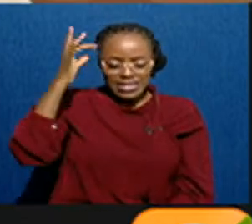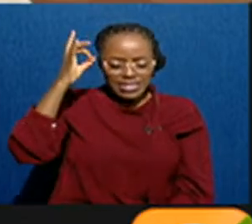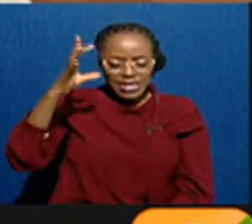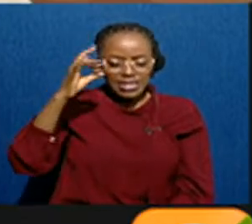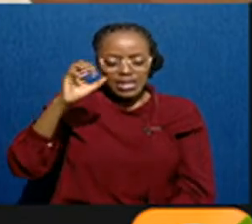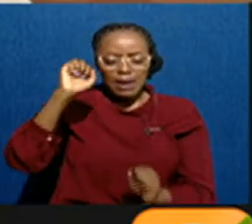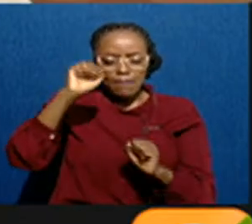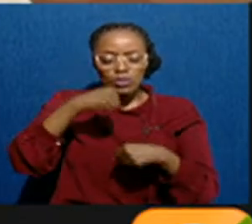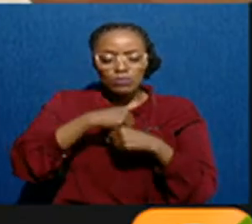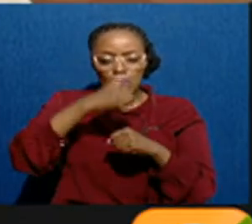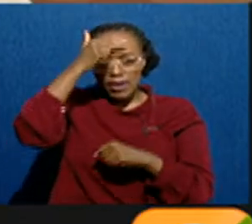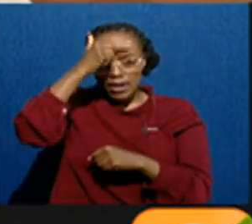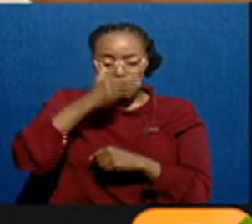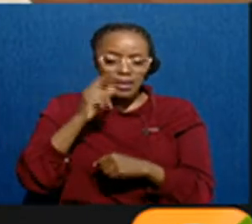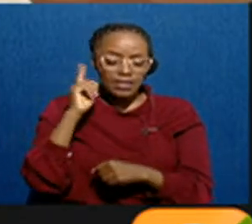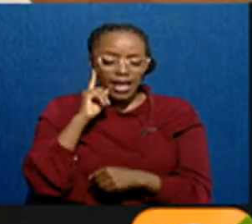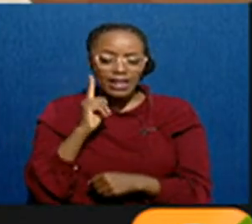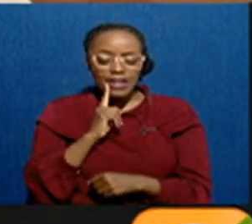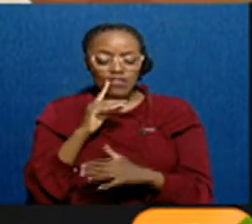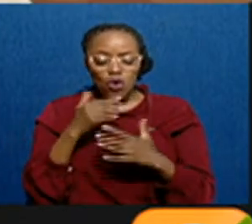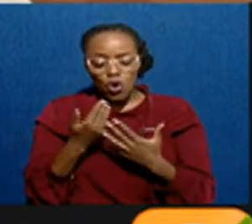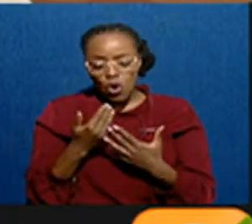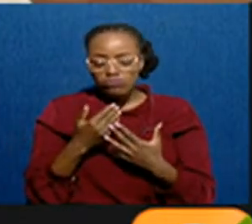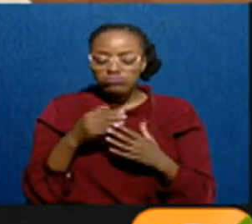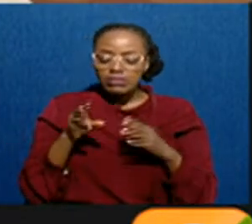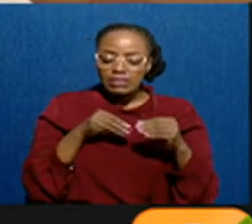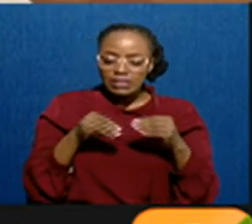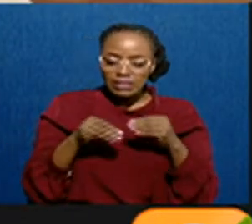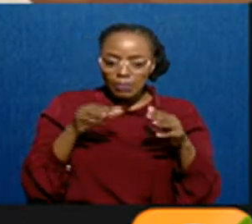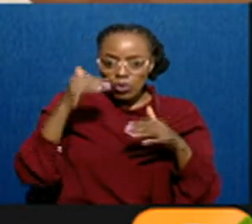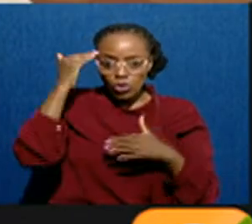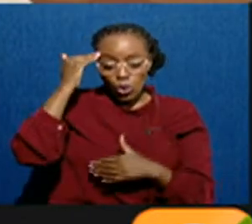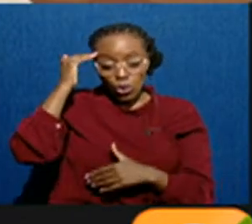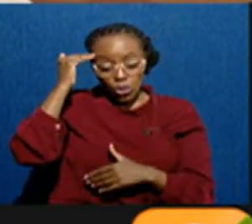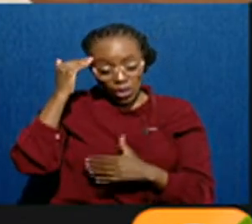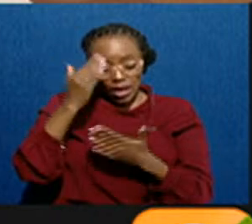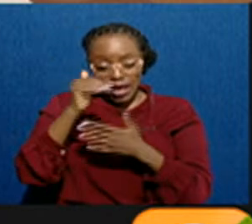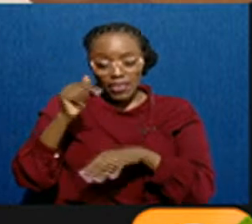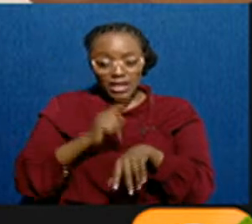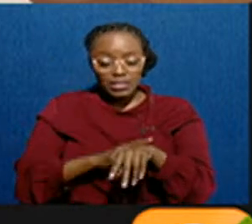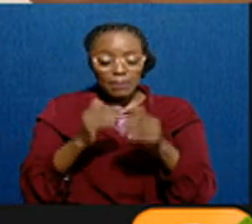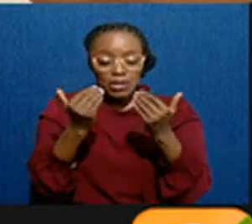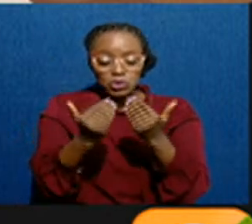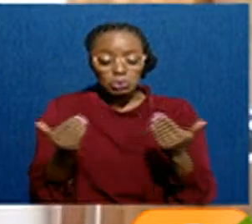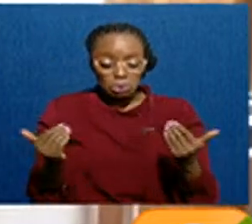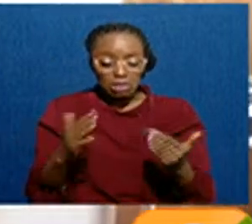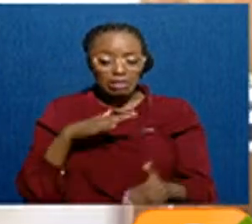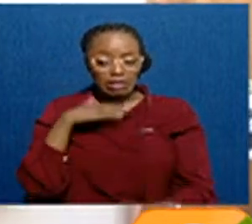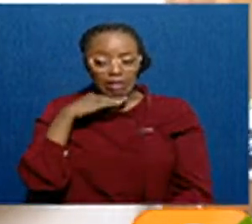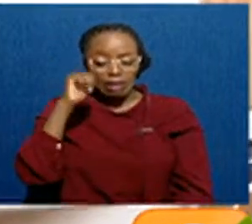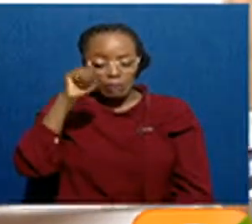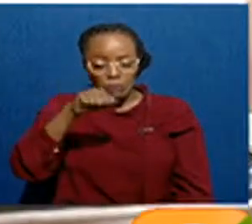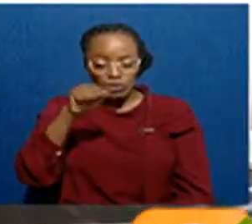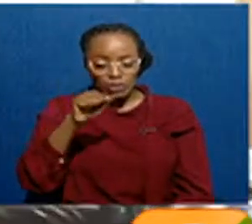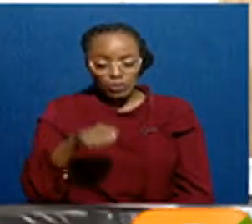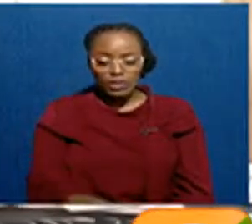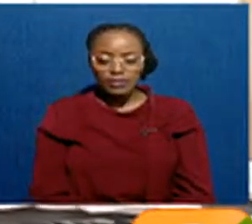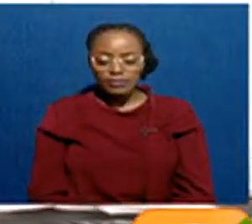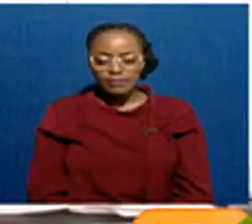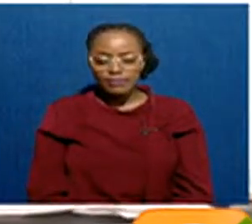leave them blind, deaf, paralyzed or mentally disabled, and in some cases, children lose their lives.